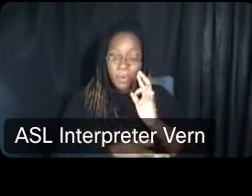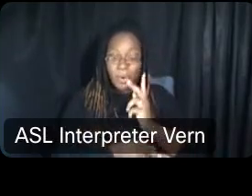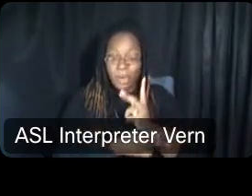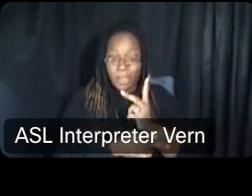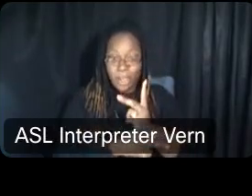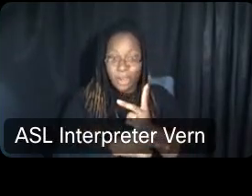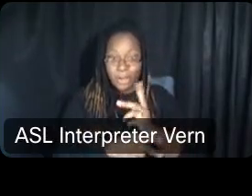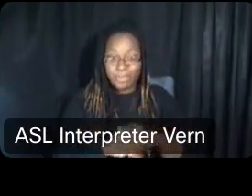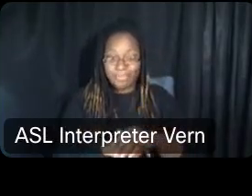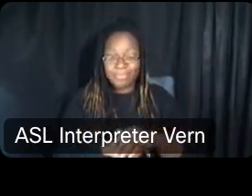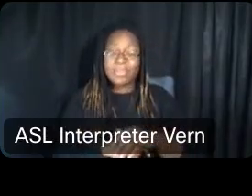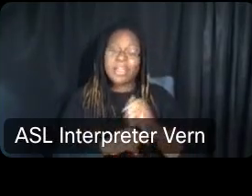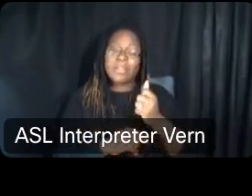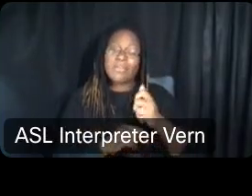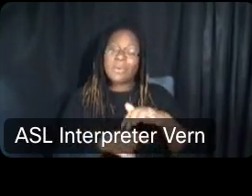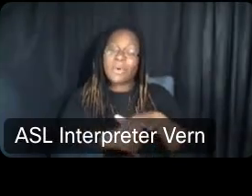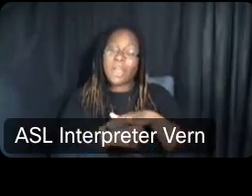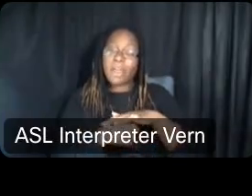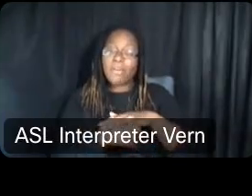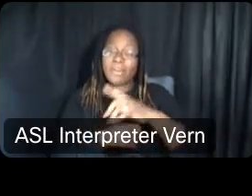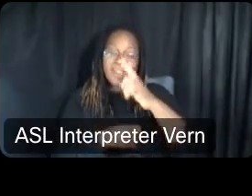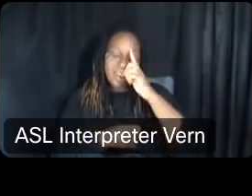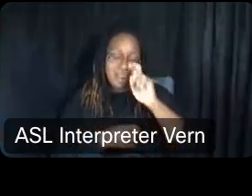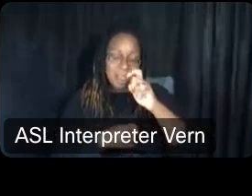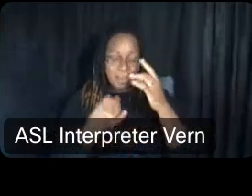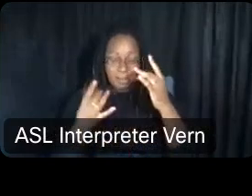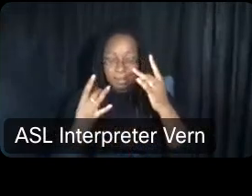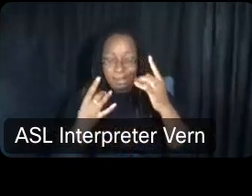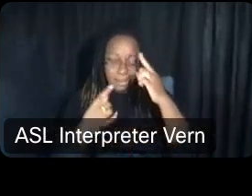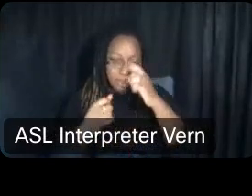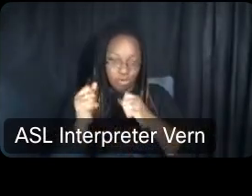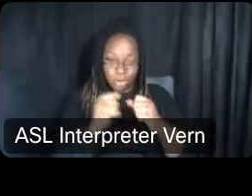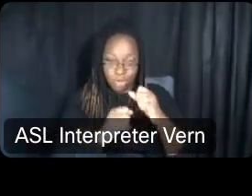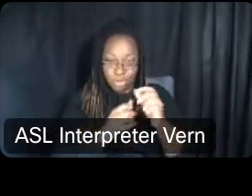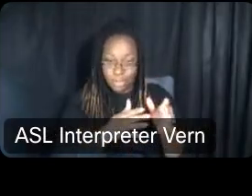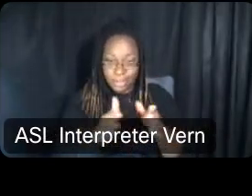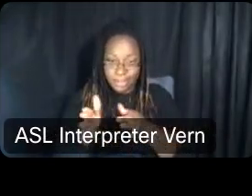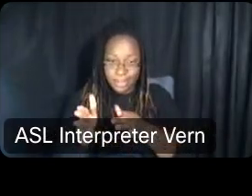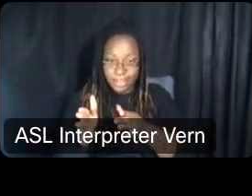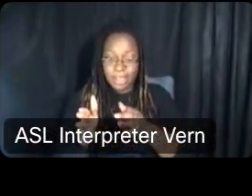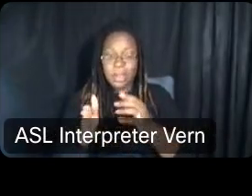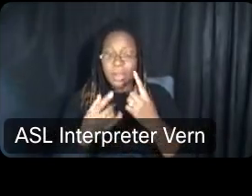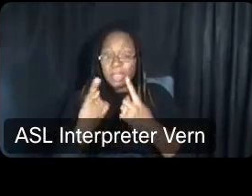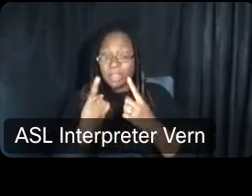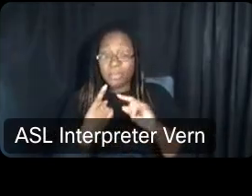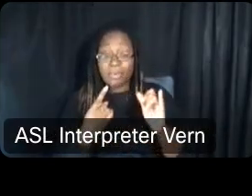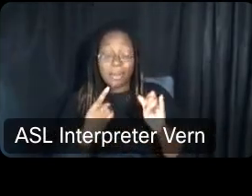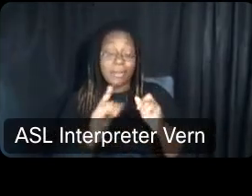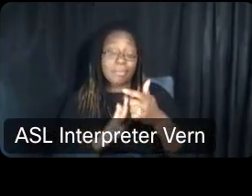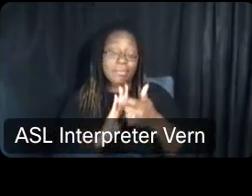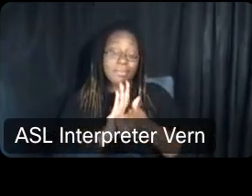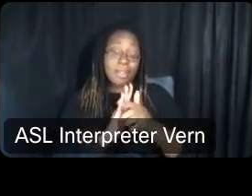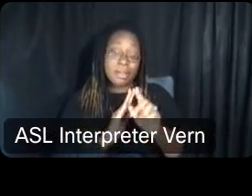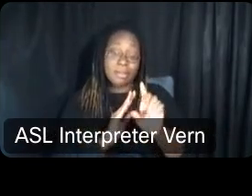you might want to strategize around and consider. Things like legal documents that give an